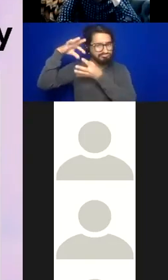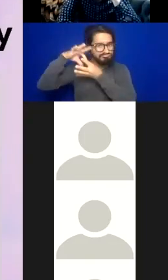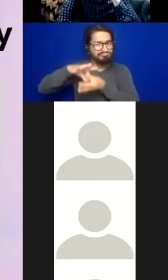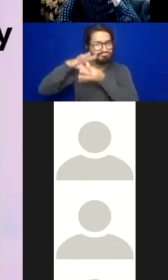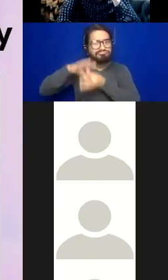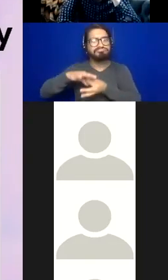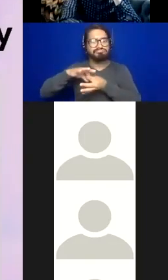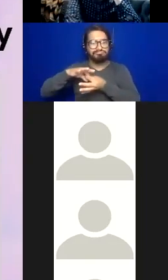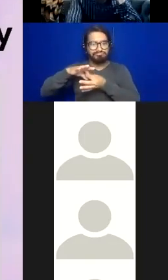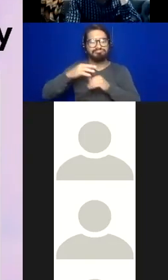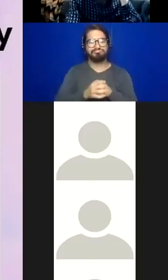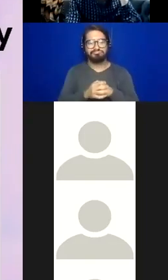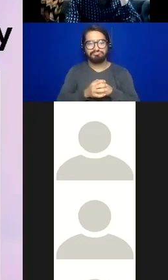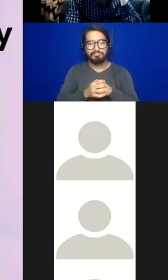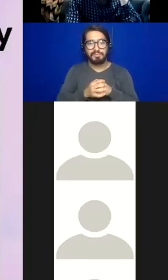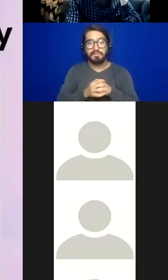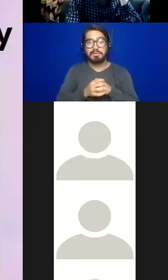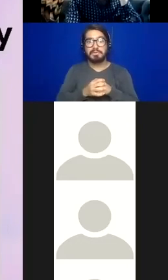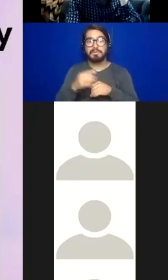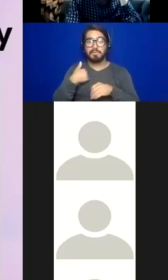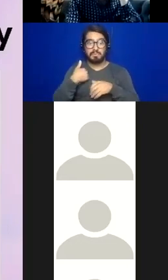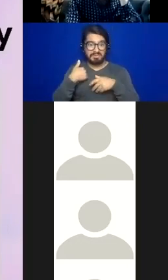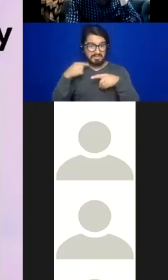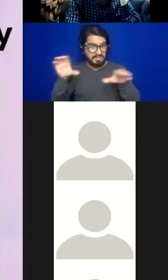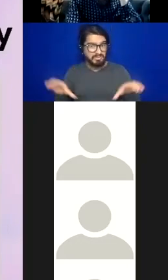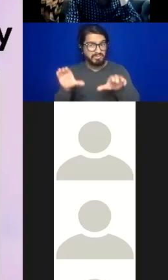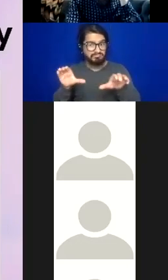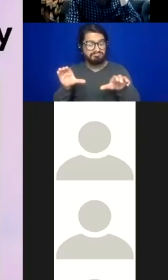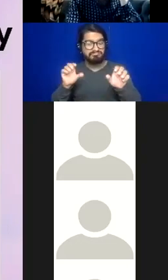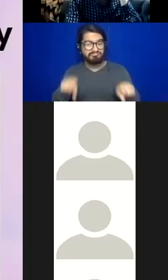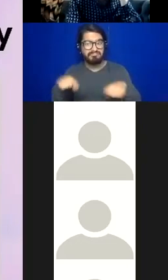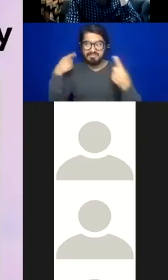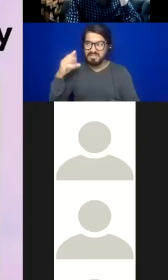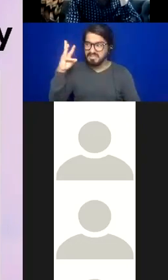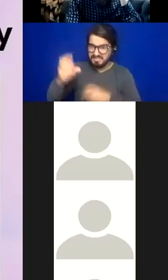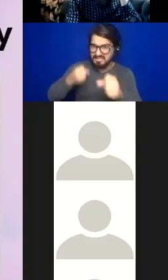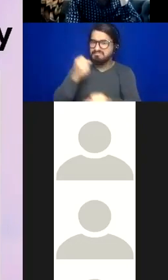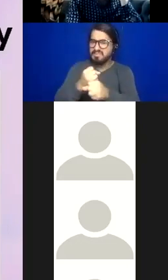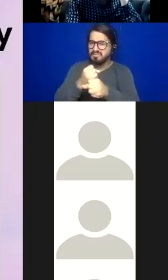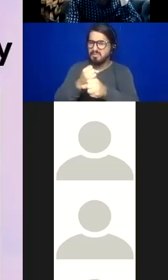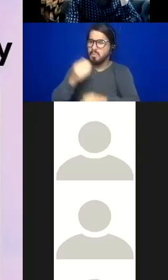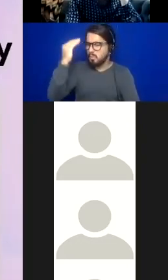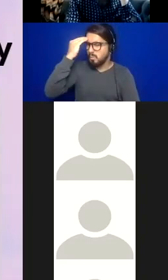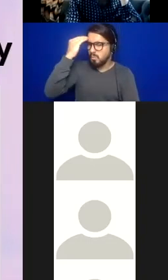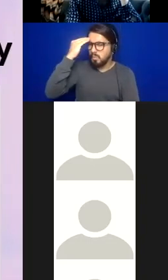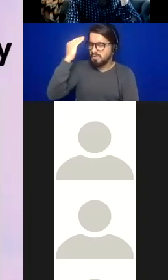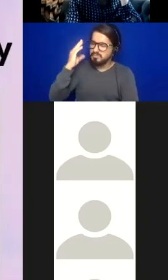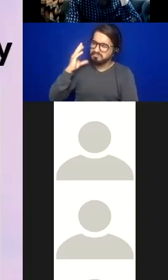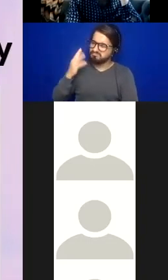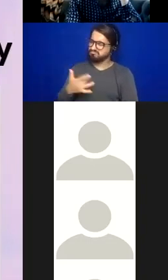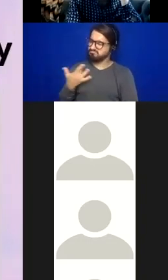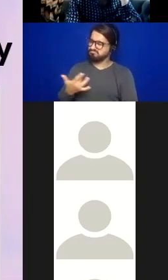co-fronting. And we've been able to do that for about 6 years, and we had hints that there was something going on for a few years before